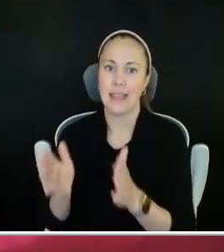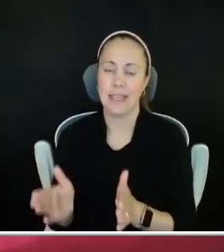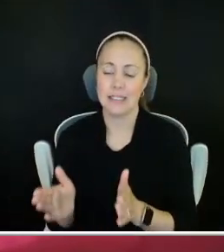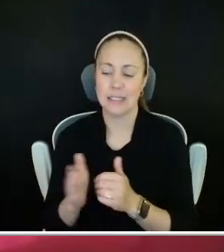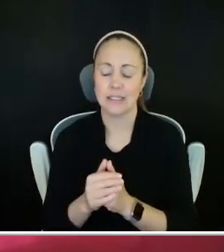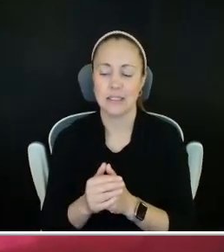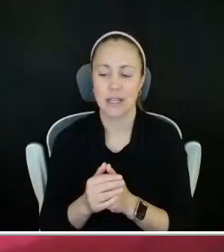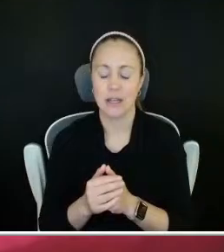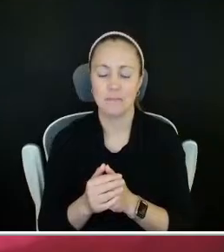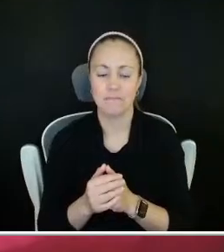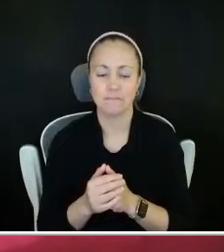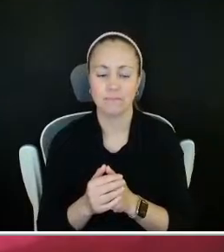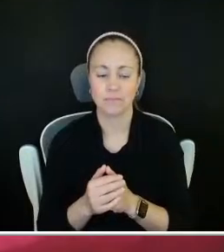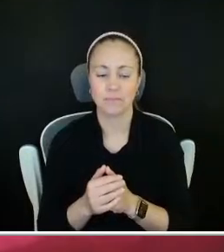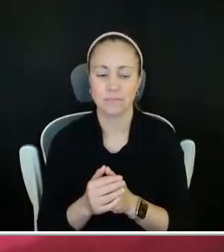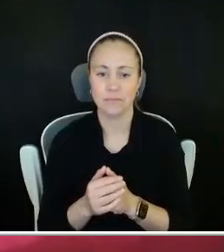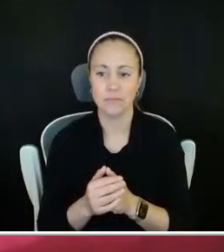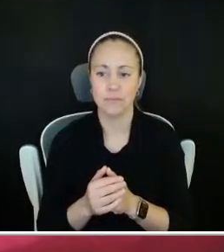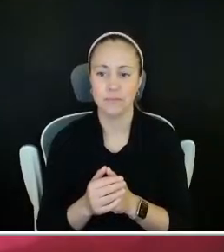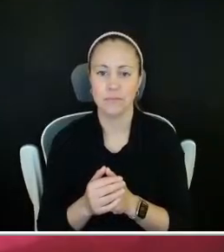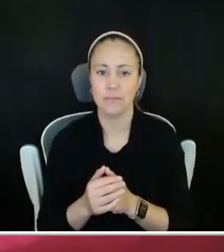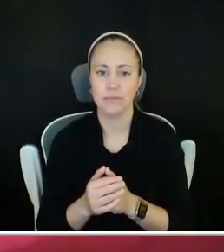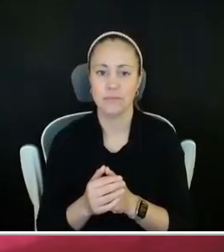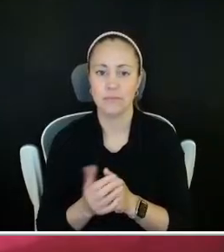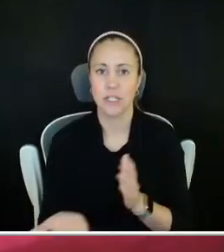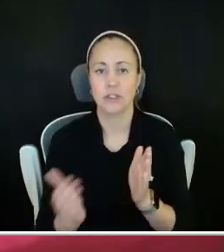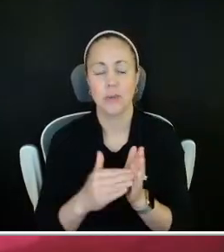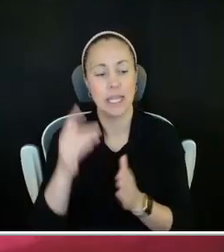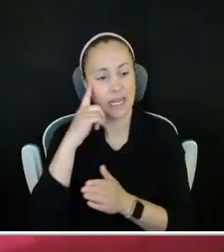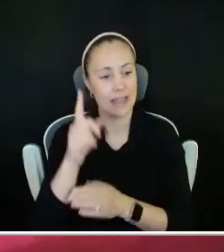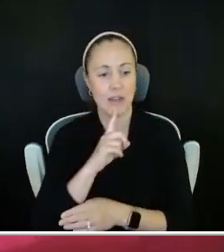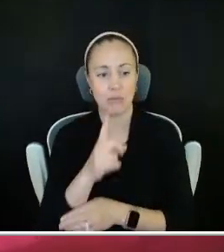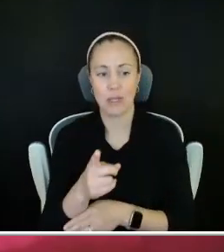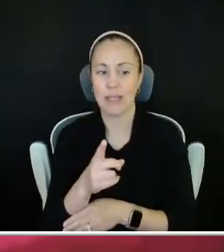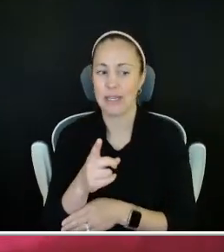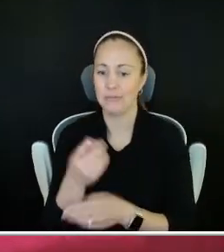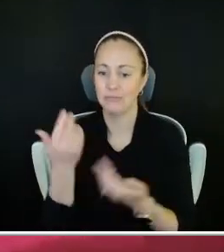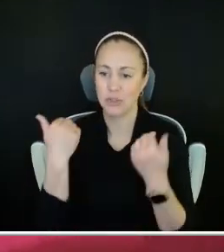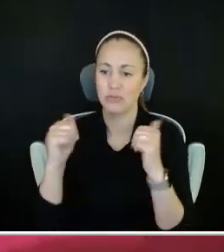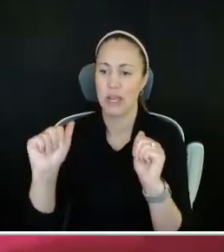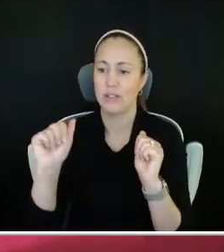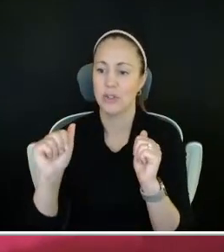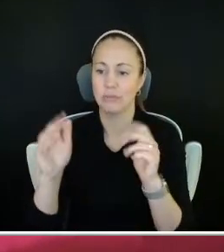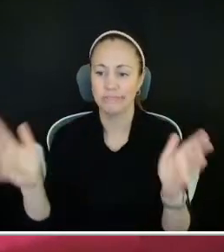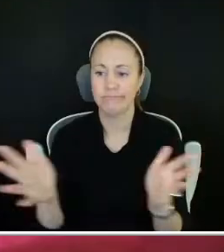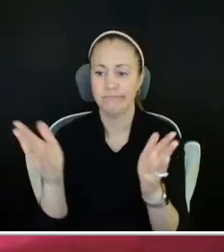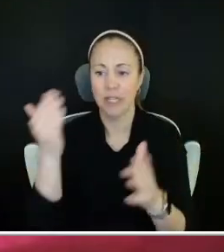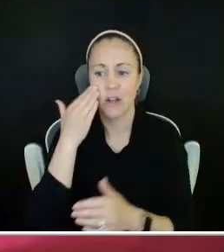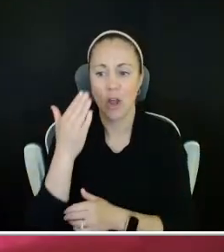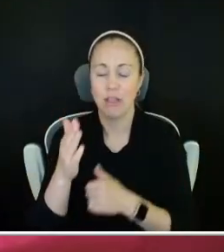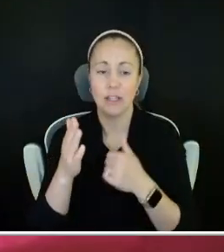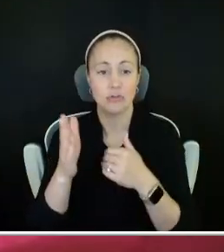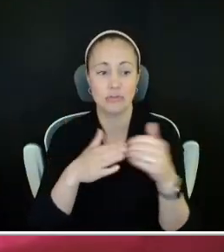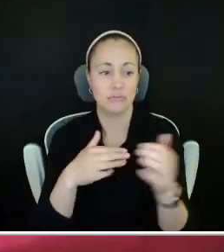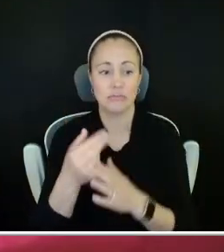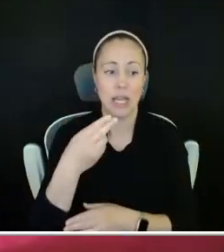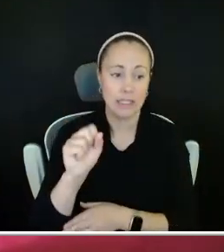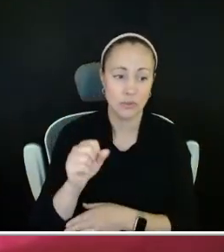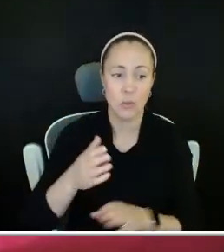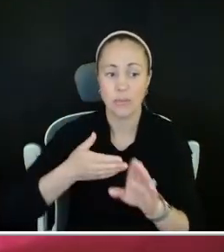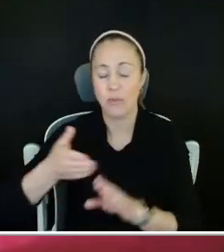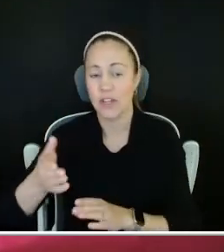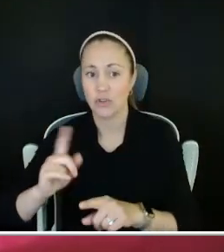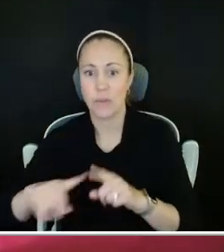think, again, instilling knowledge, whether it's in the high school ranks or in the professional ranks, is